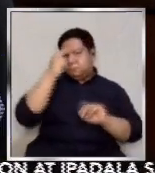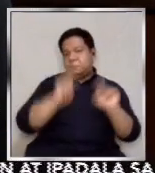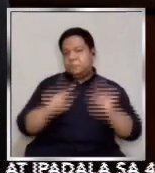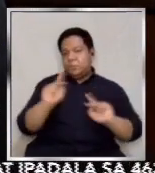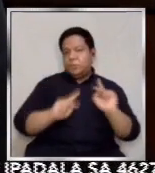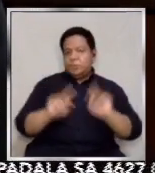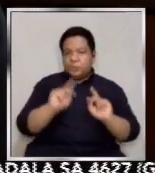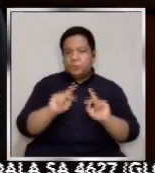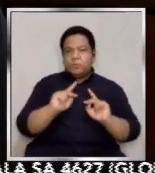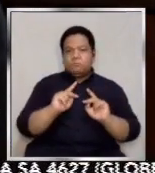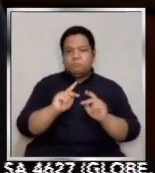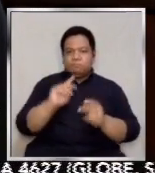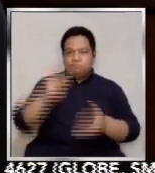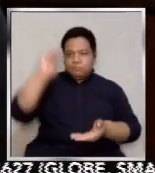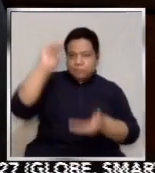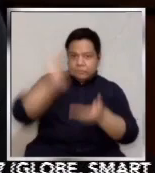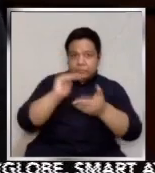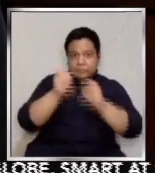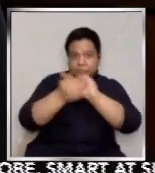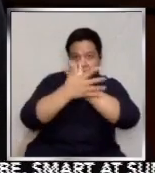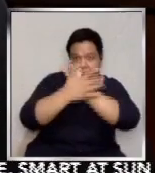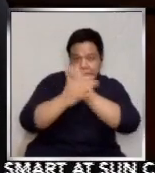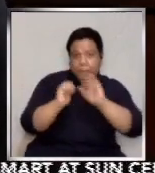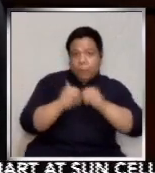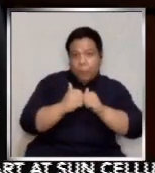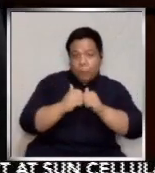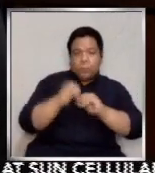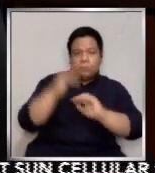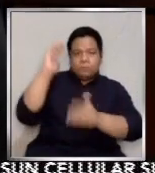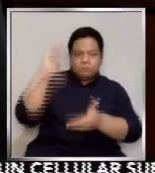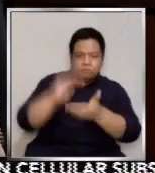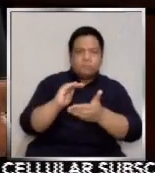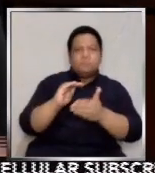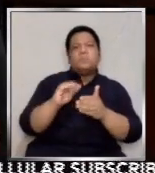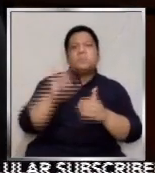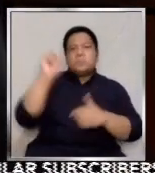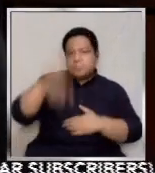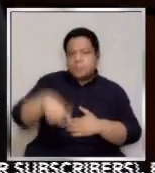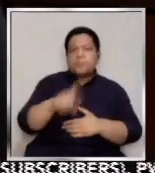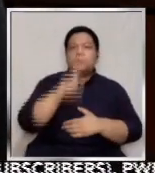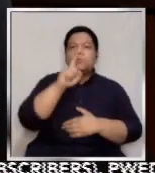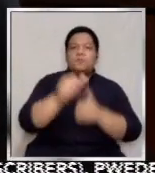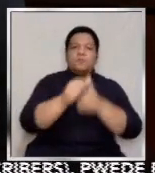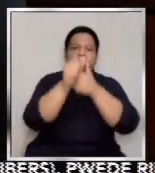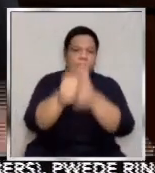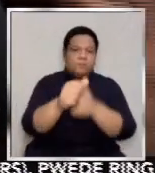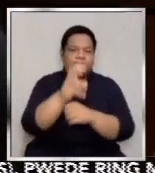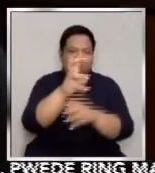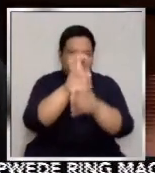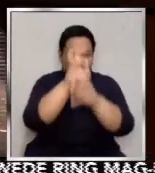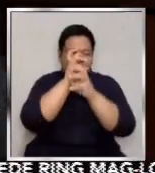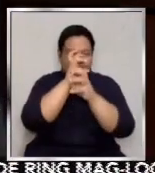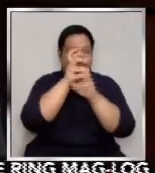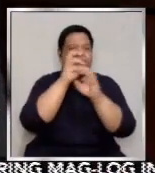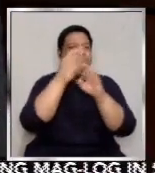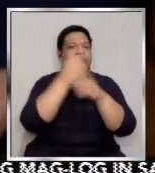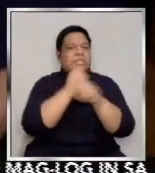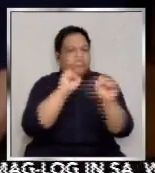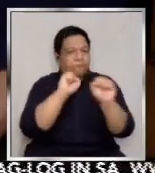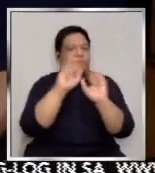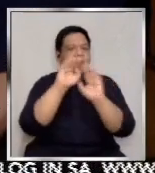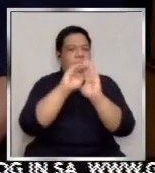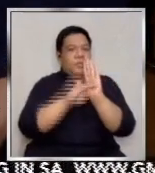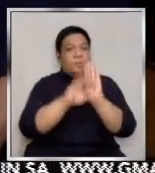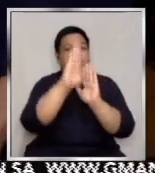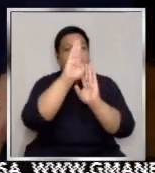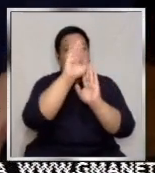lessen the cases of COVID-19 in the Philippines and all over the world, we should really follow strict protocols. And yun nga, yung BIDA acronym.